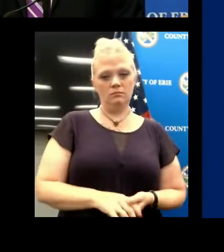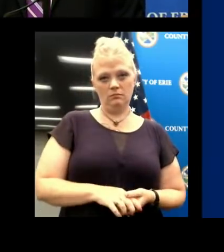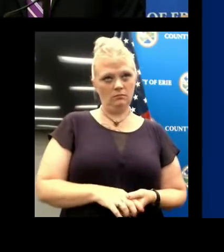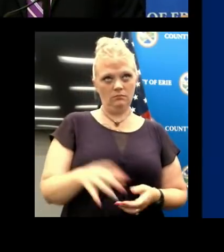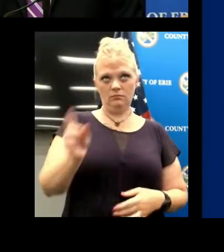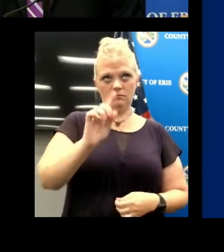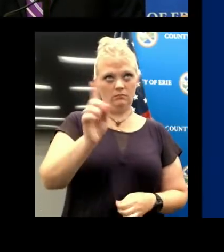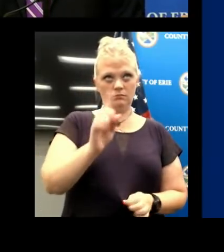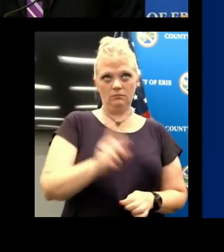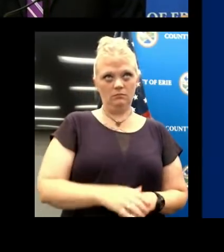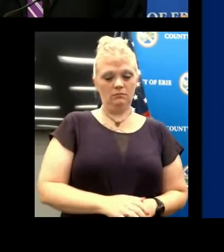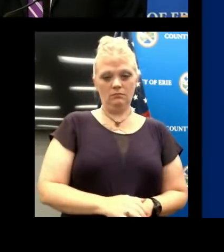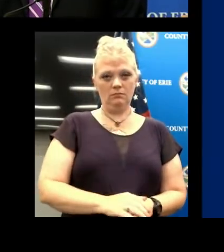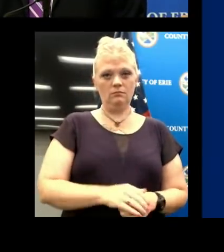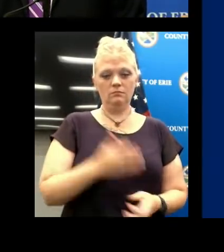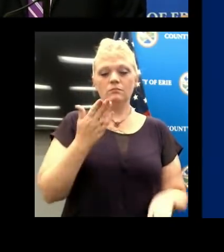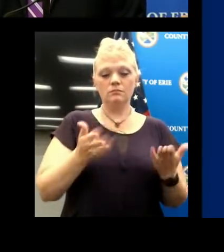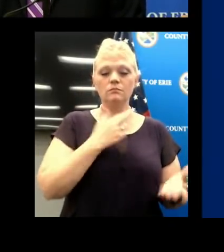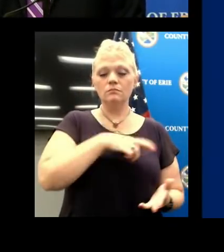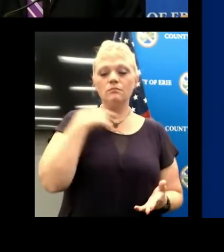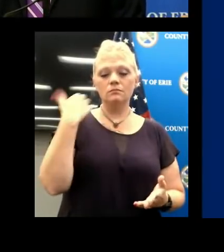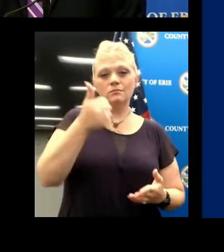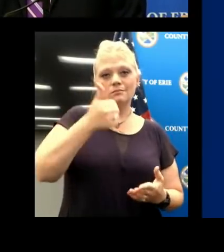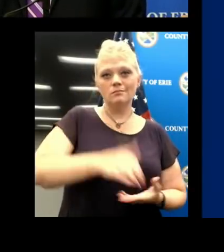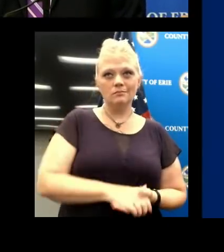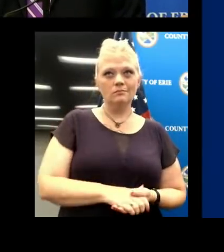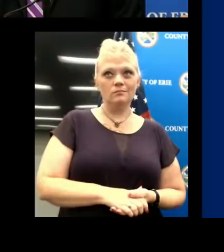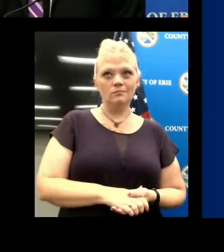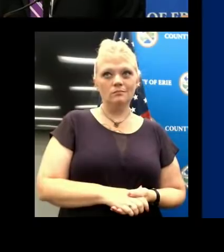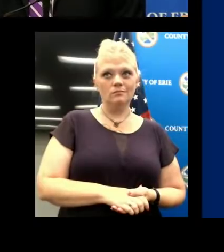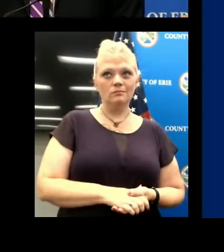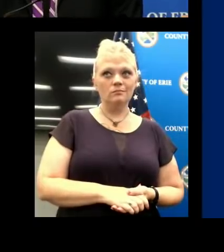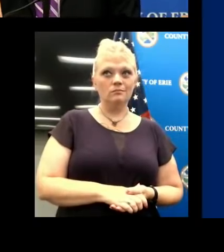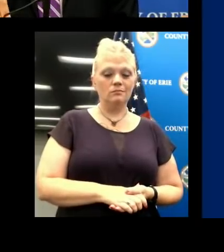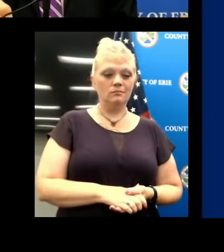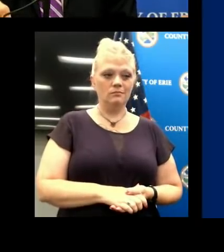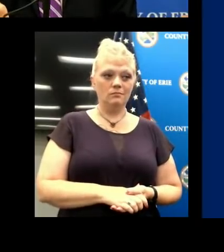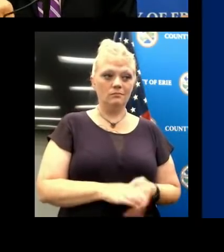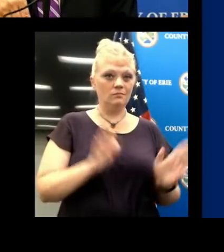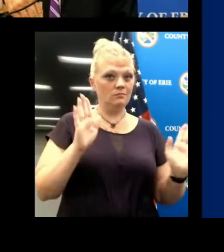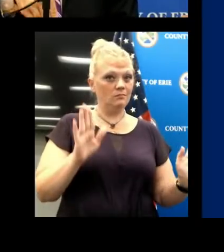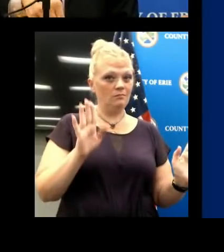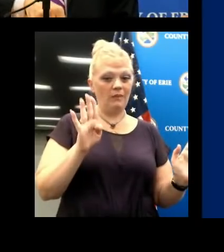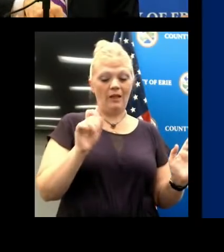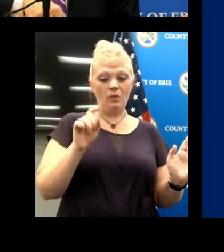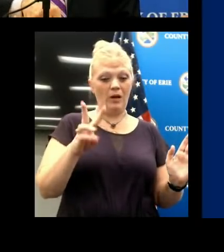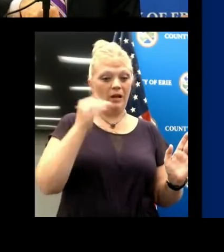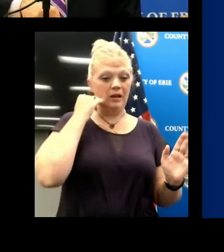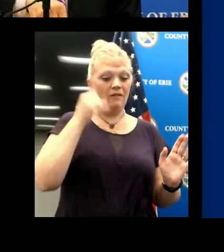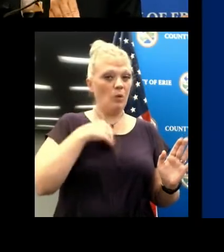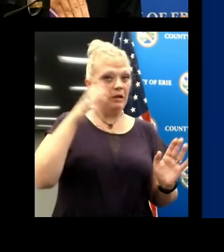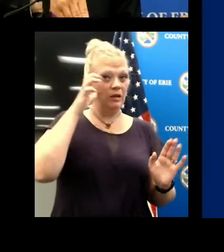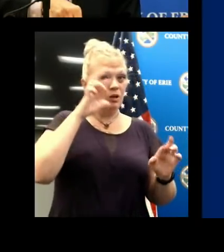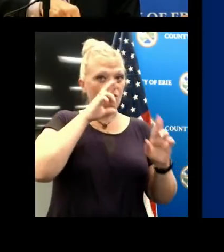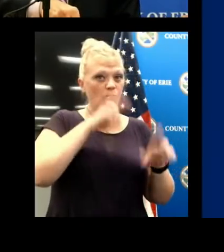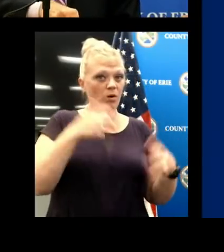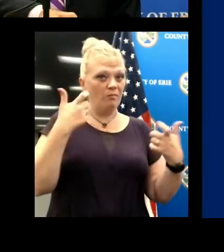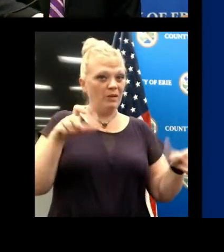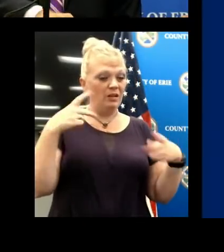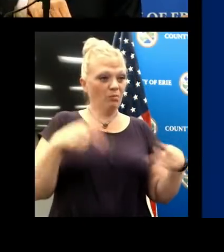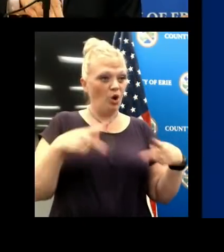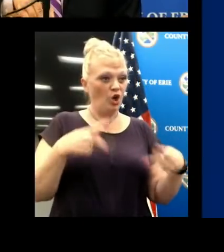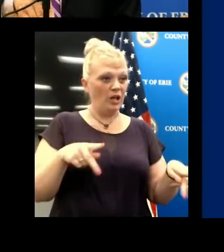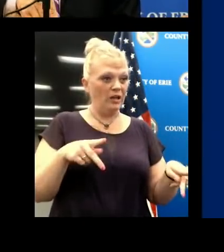You're probably going to put yourself at risk. And oh, by the way, if we get reports of these large parties going on